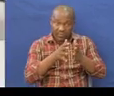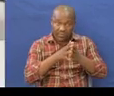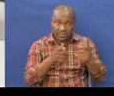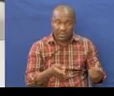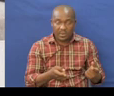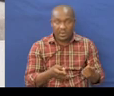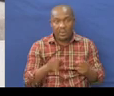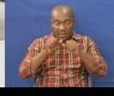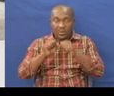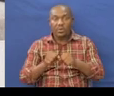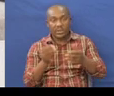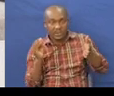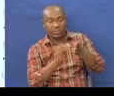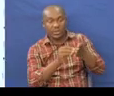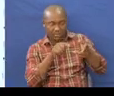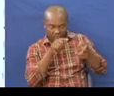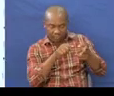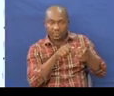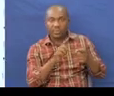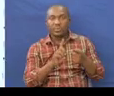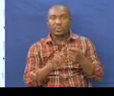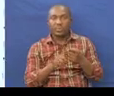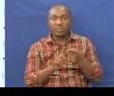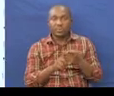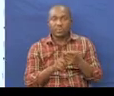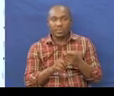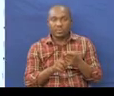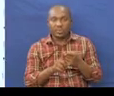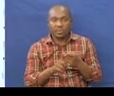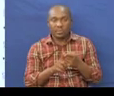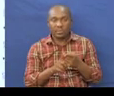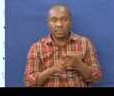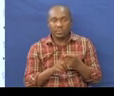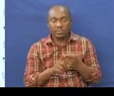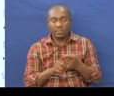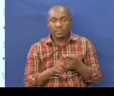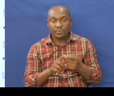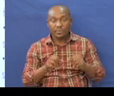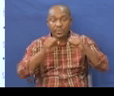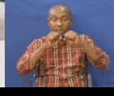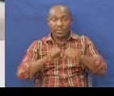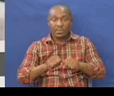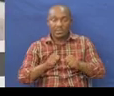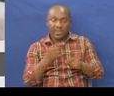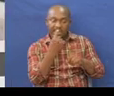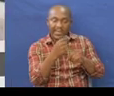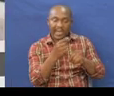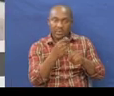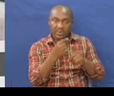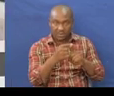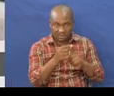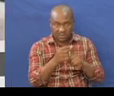be observed. You must observe the following aspects. There should be things like technical terms and words or phrases that you want to include in